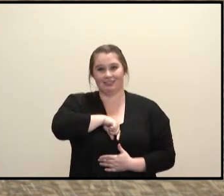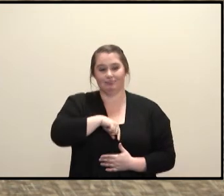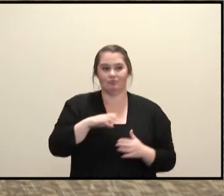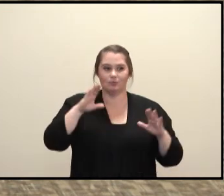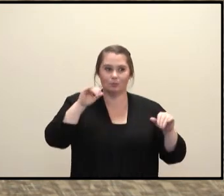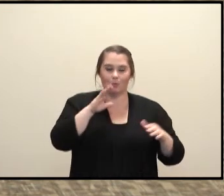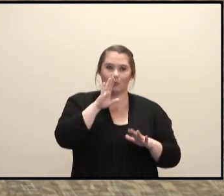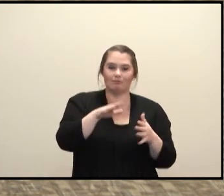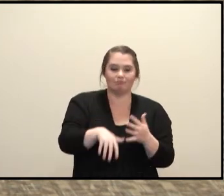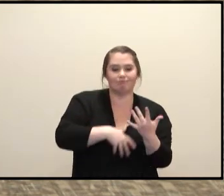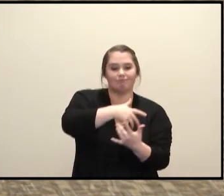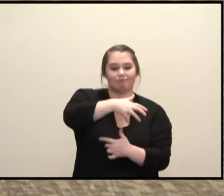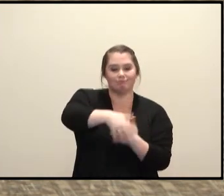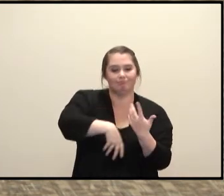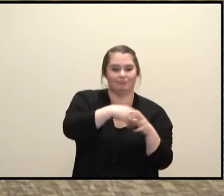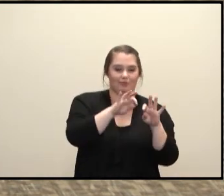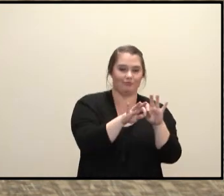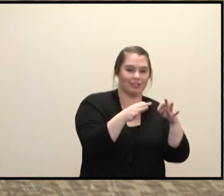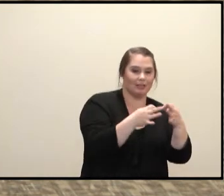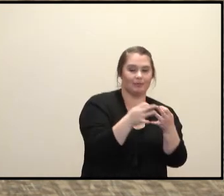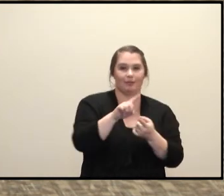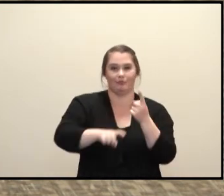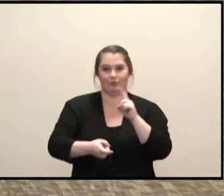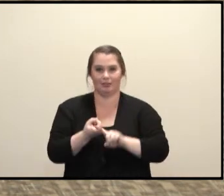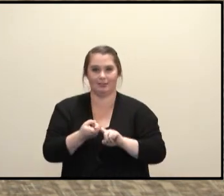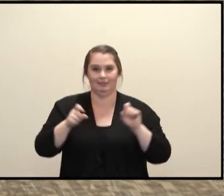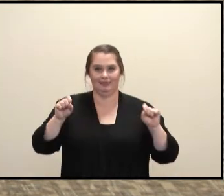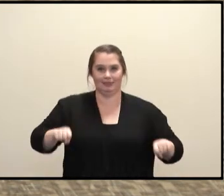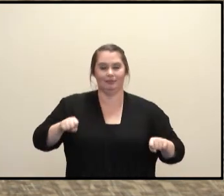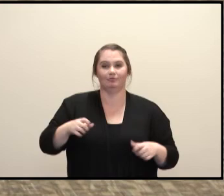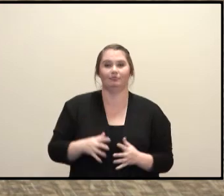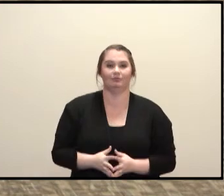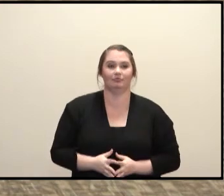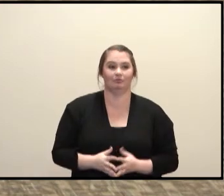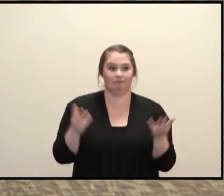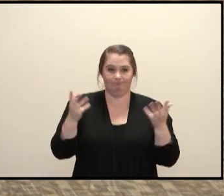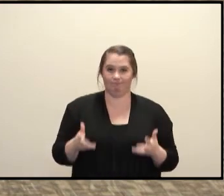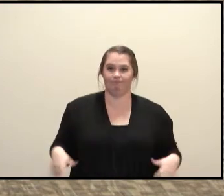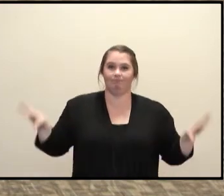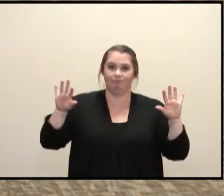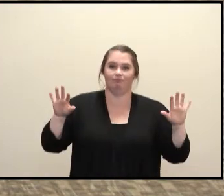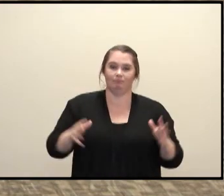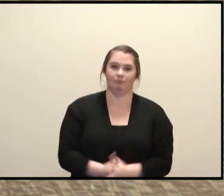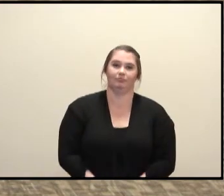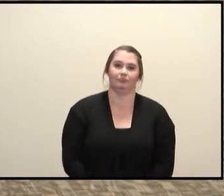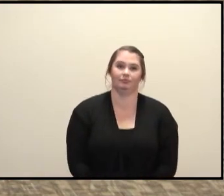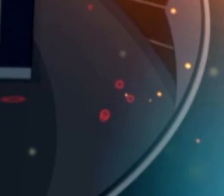enjoy time with family and friends. And with that, we are adjourned.